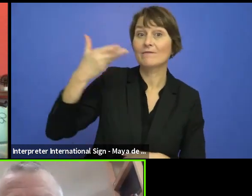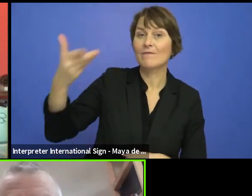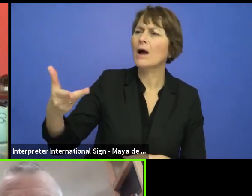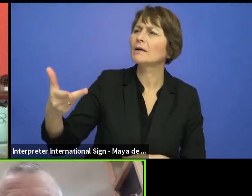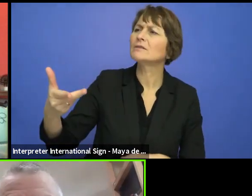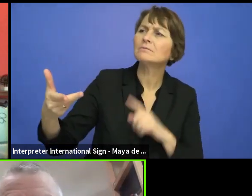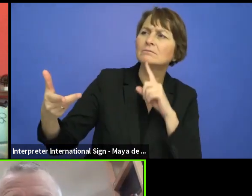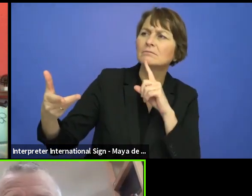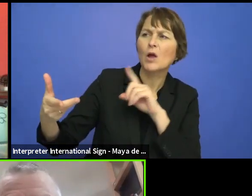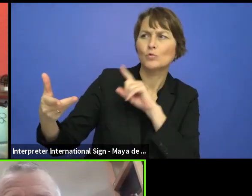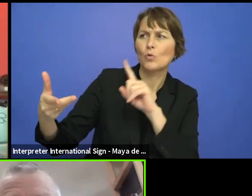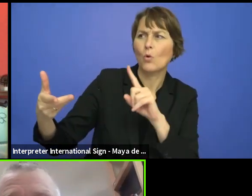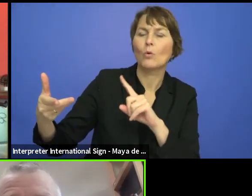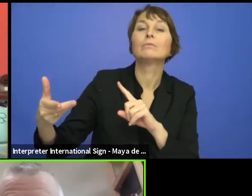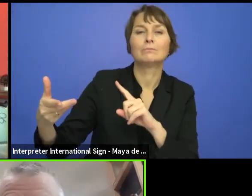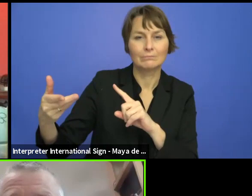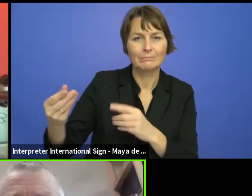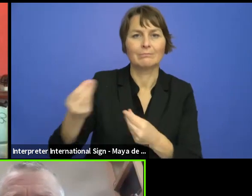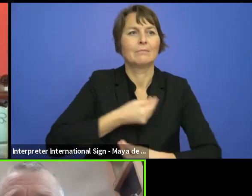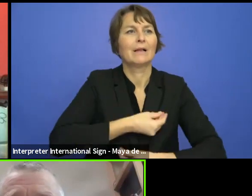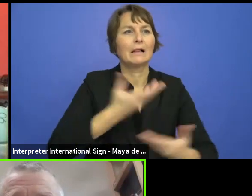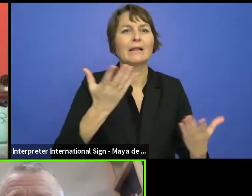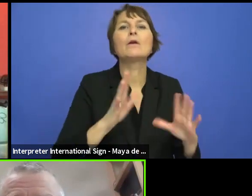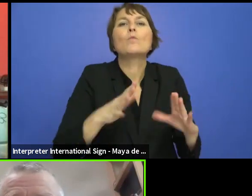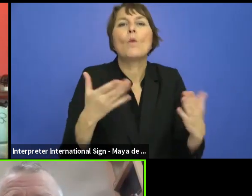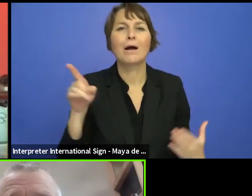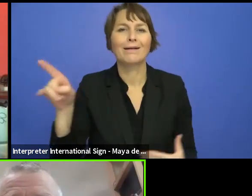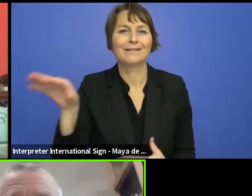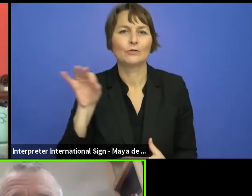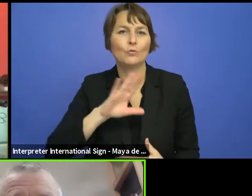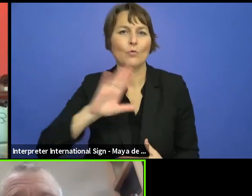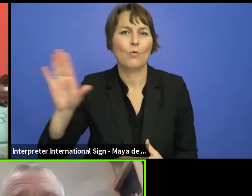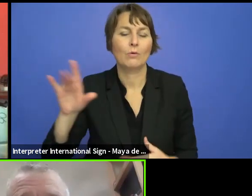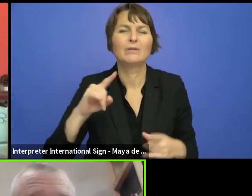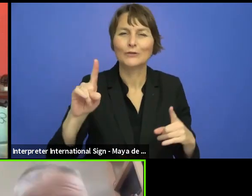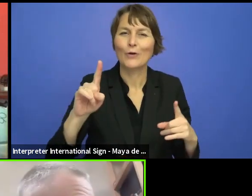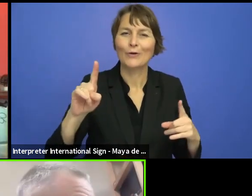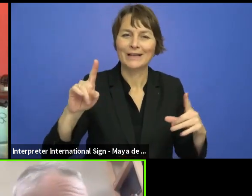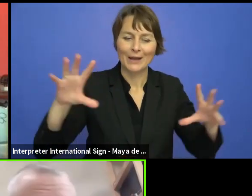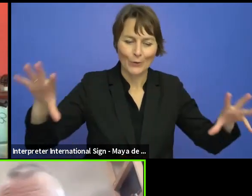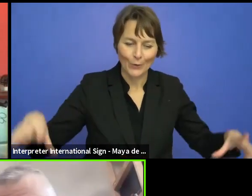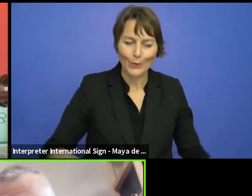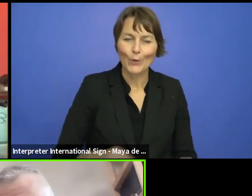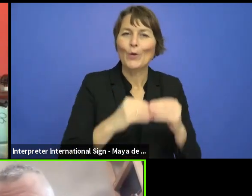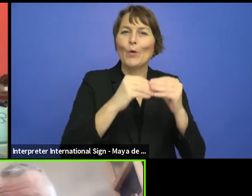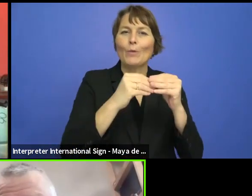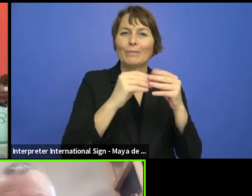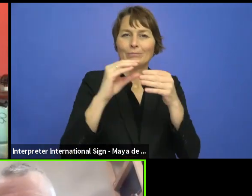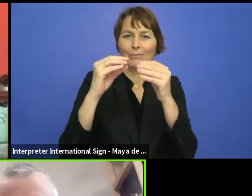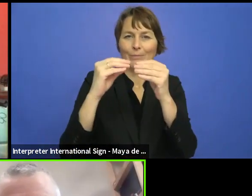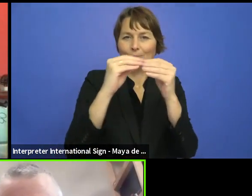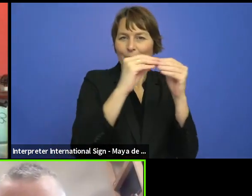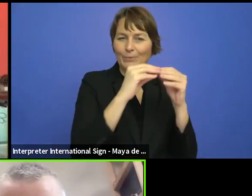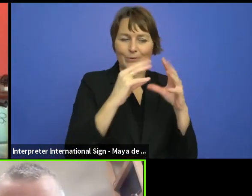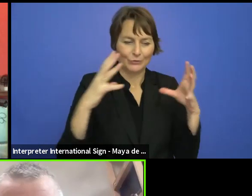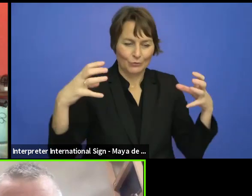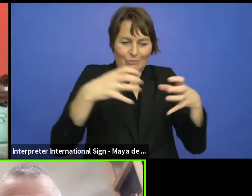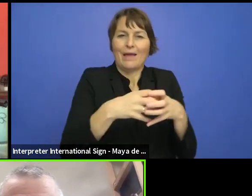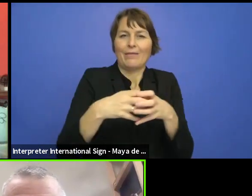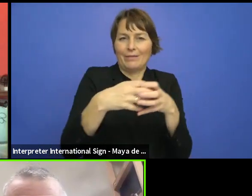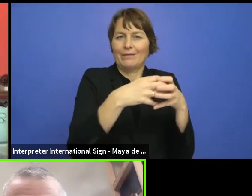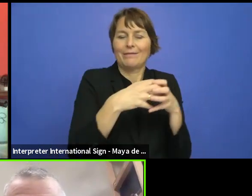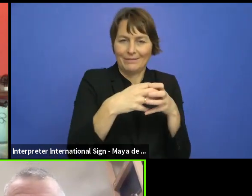told, that they make part of the story together with the work. So the work that you just saw is the materialization of this